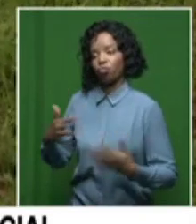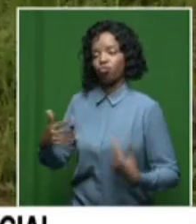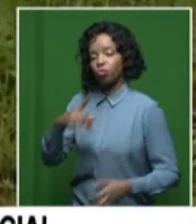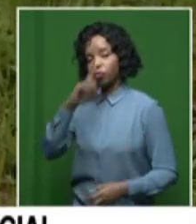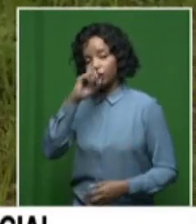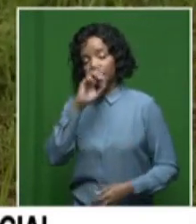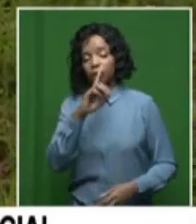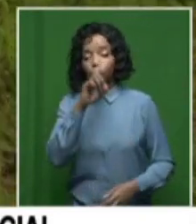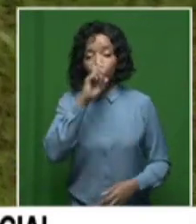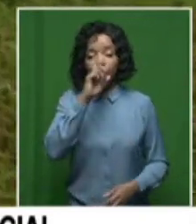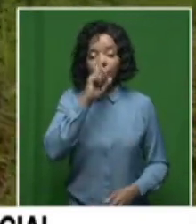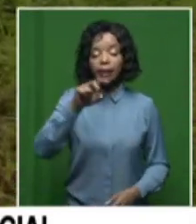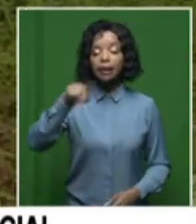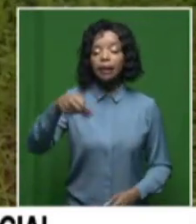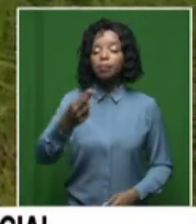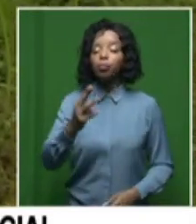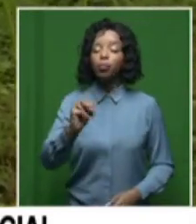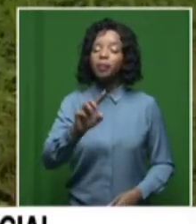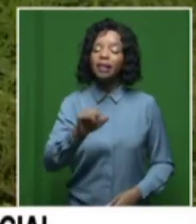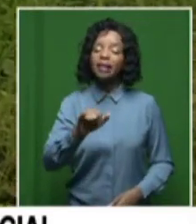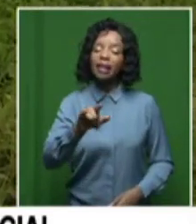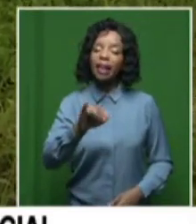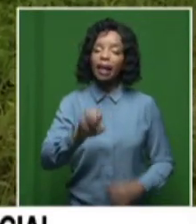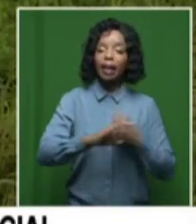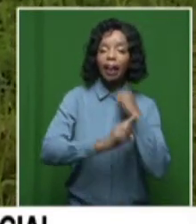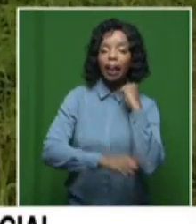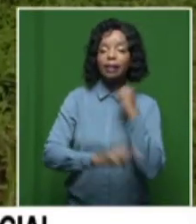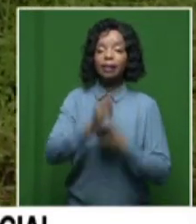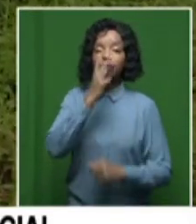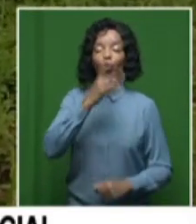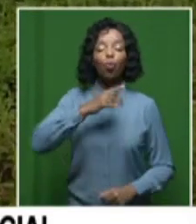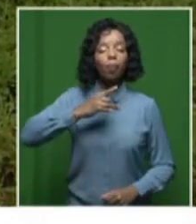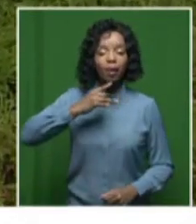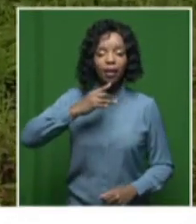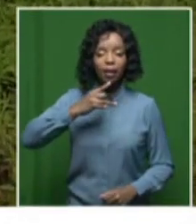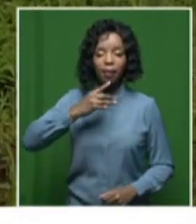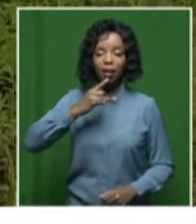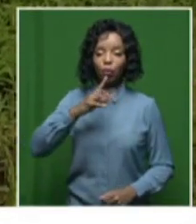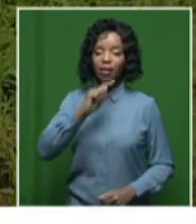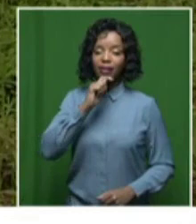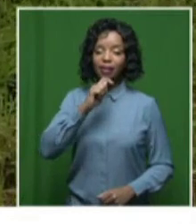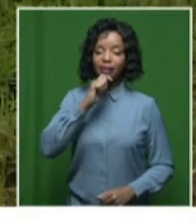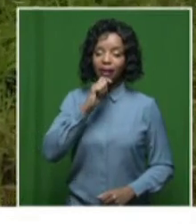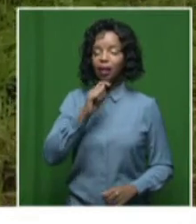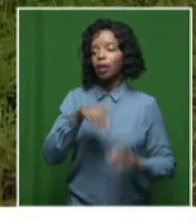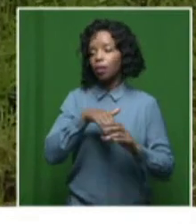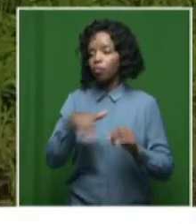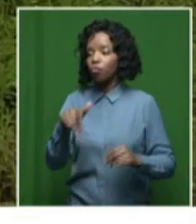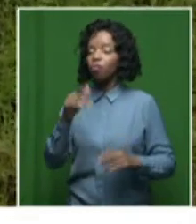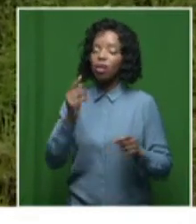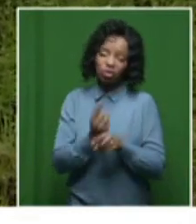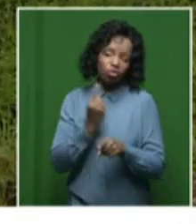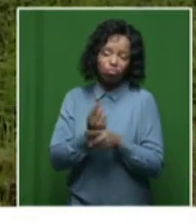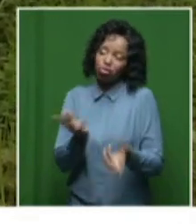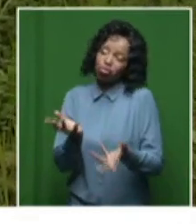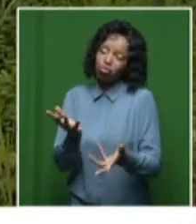Phumzile simgcine ngomgqibelo ekseni ephume emsebenzini njengenjwayelo, uvuka ekseni ahamba